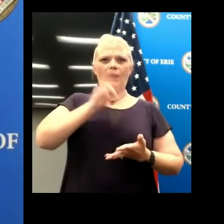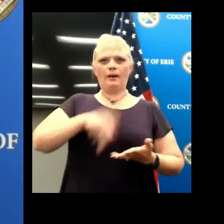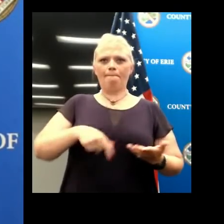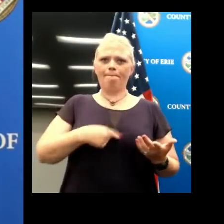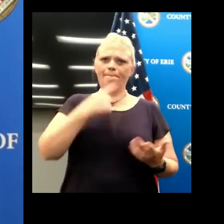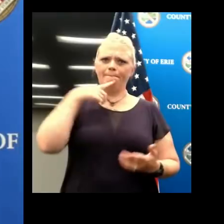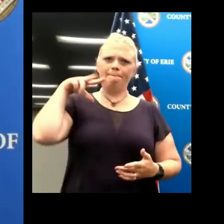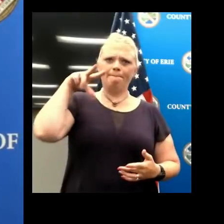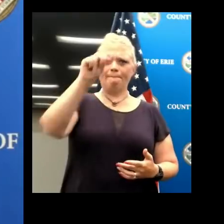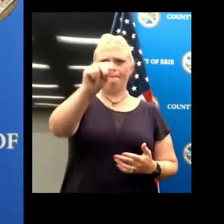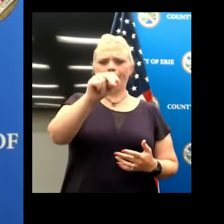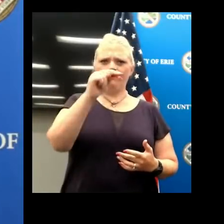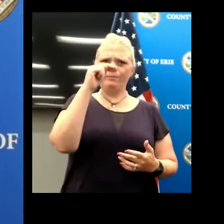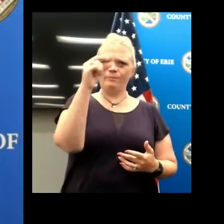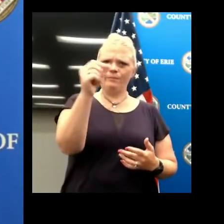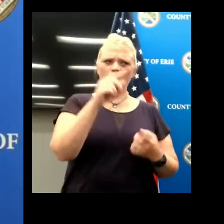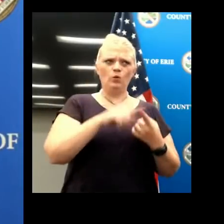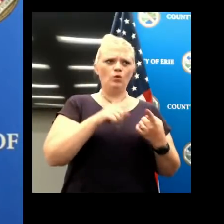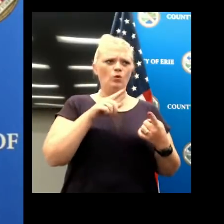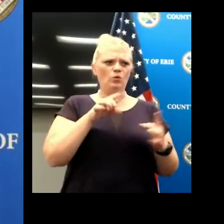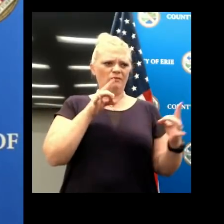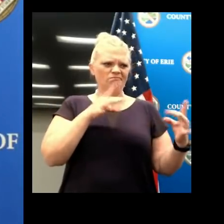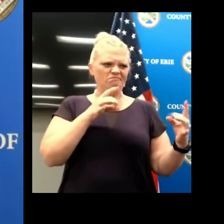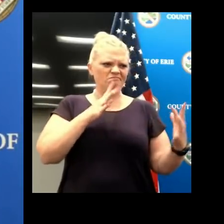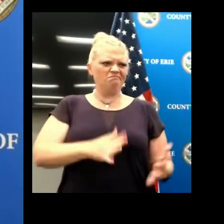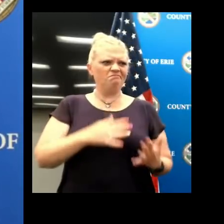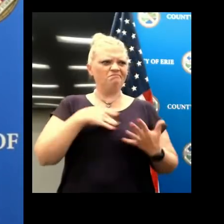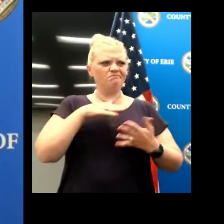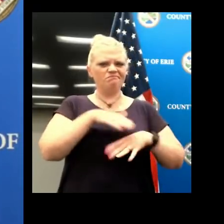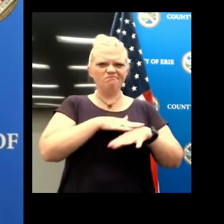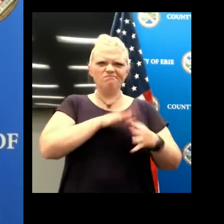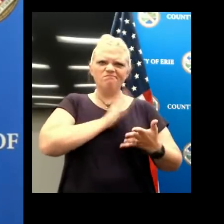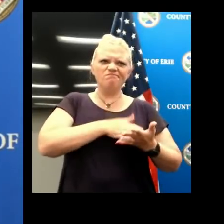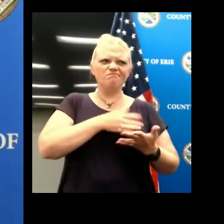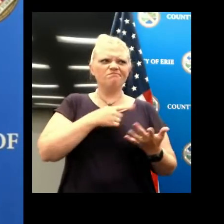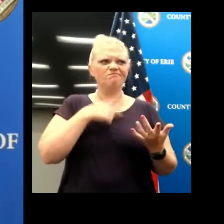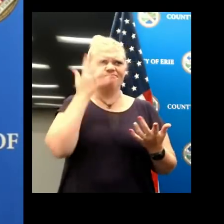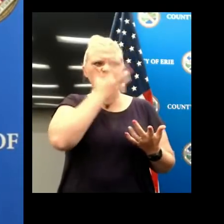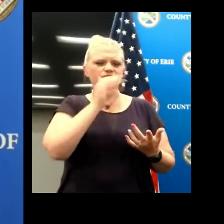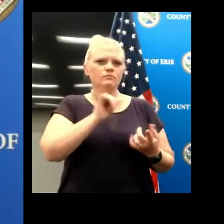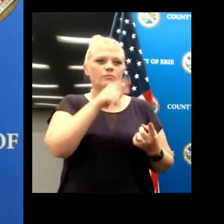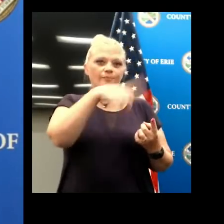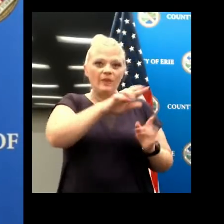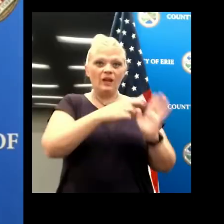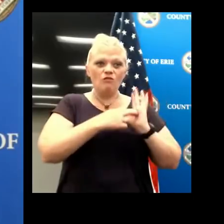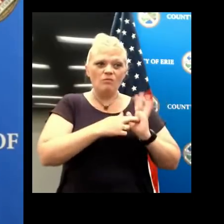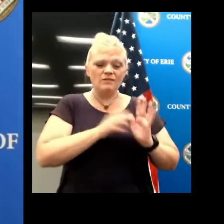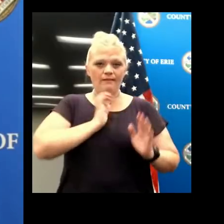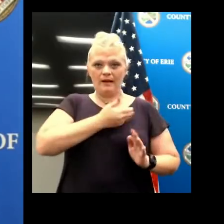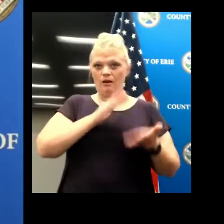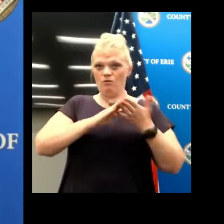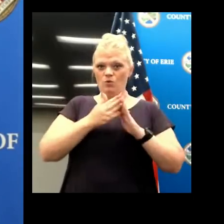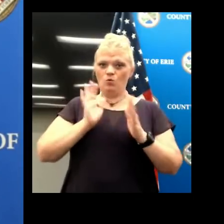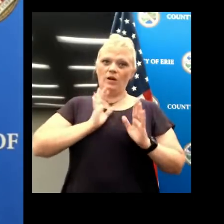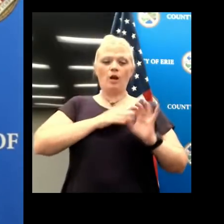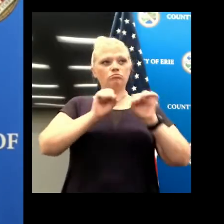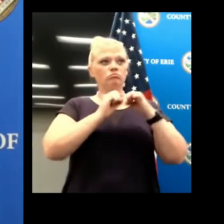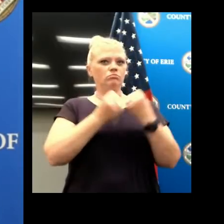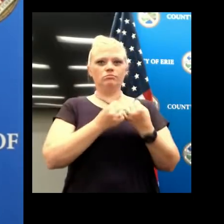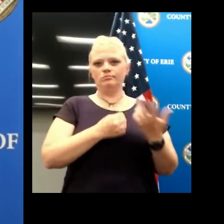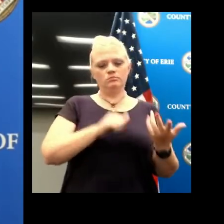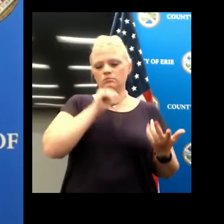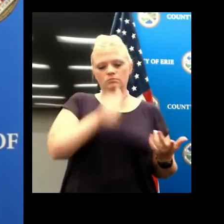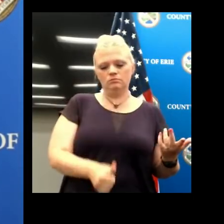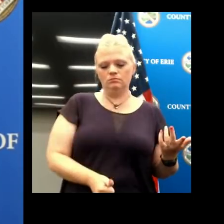no to those racists and bigots who try to make it appear like they represent our community, our society, and they do